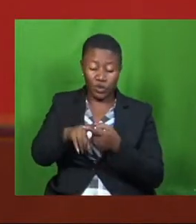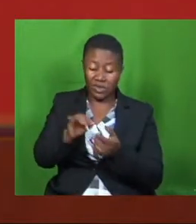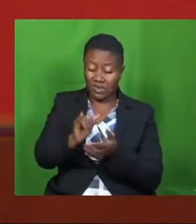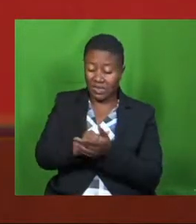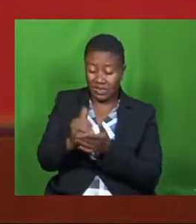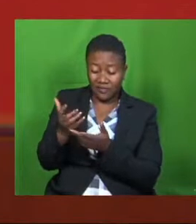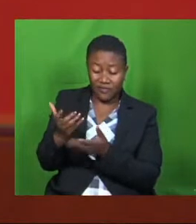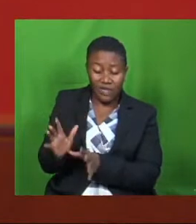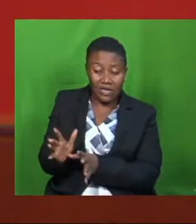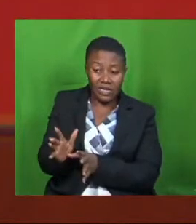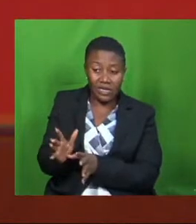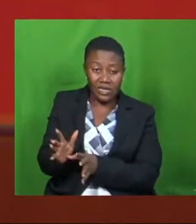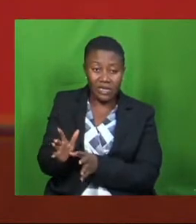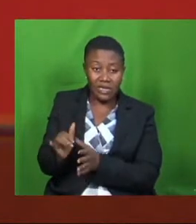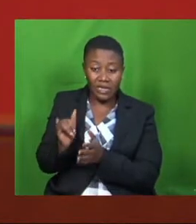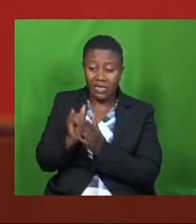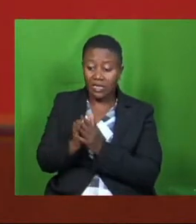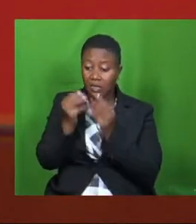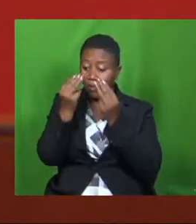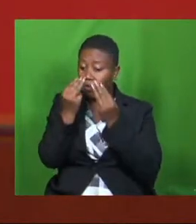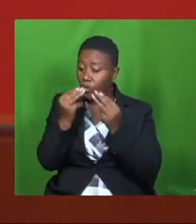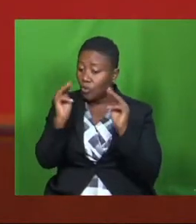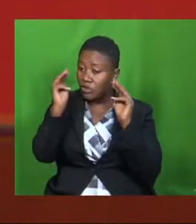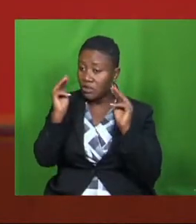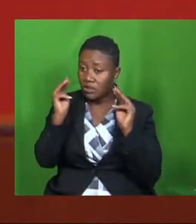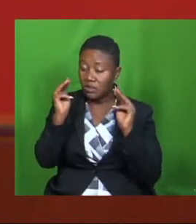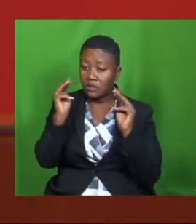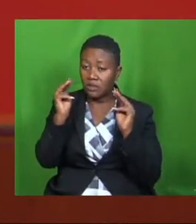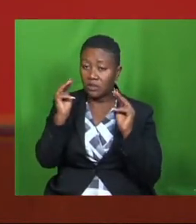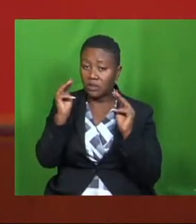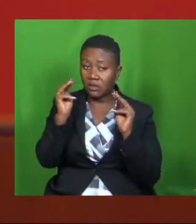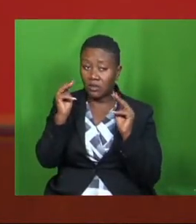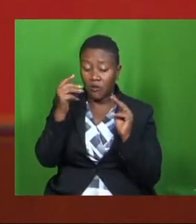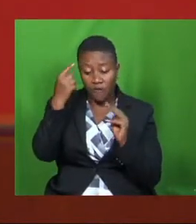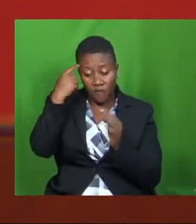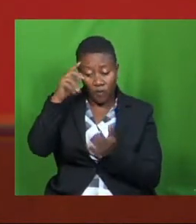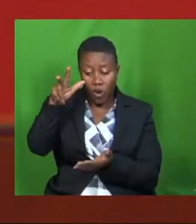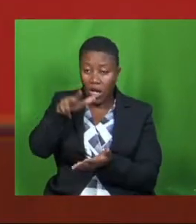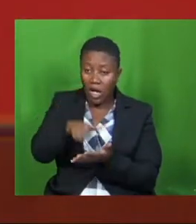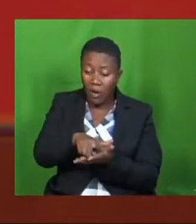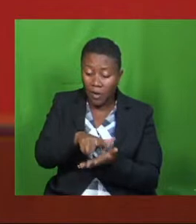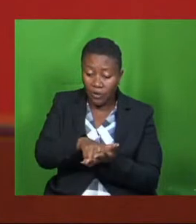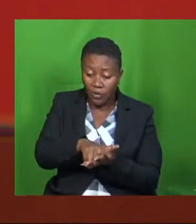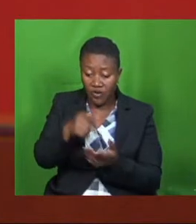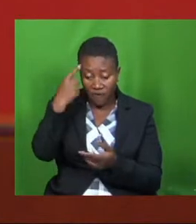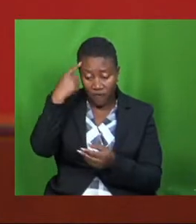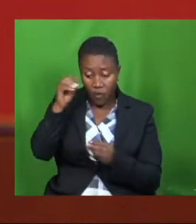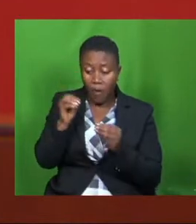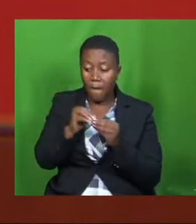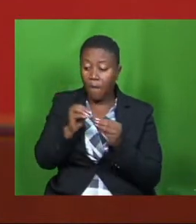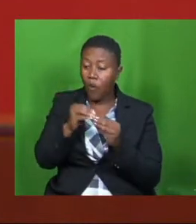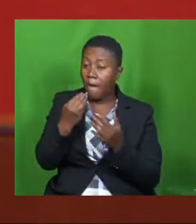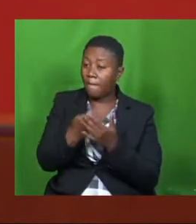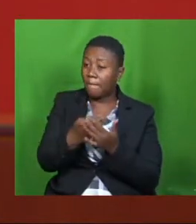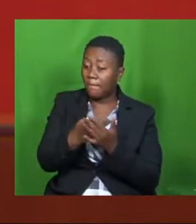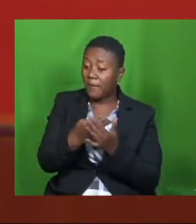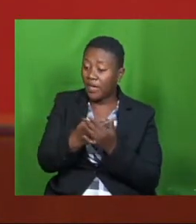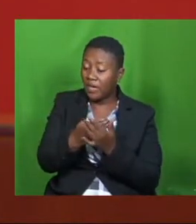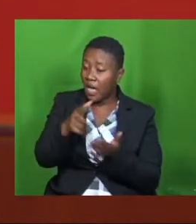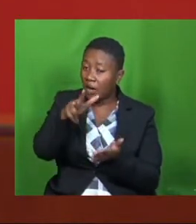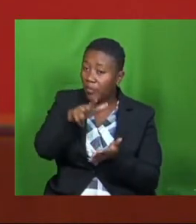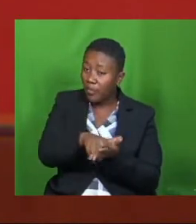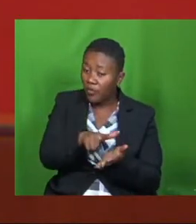knowledge of the state of our state machinery, giving ministers more than 3 weeks to